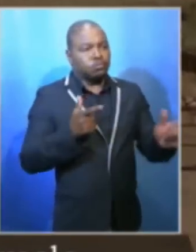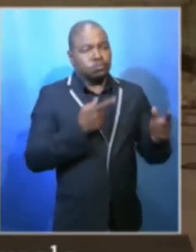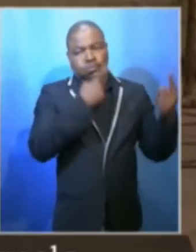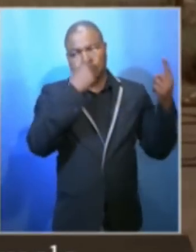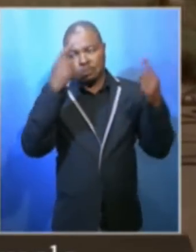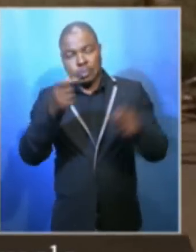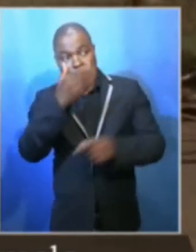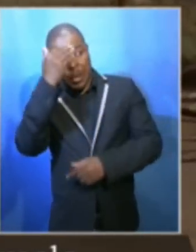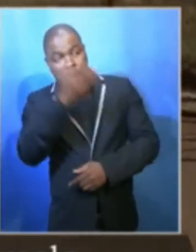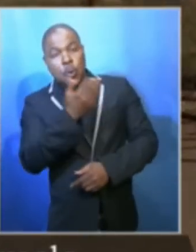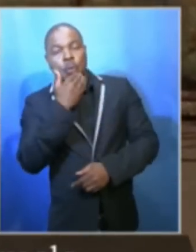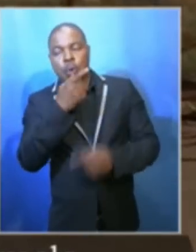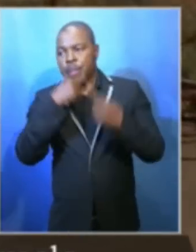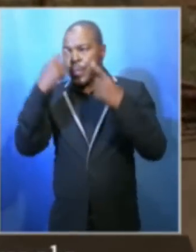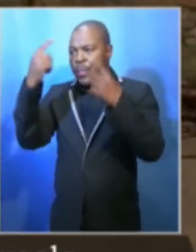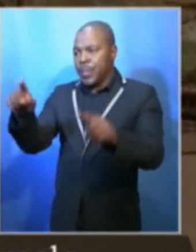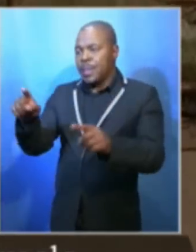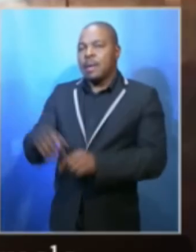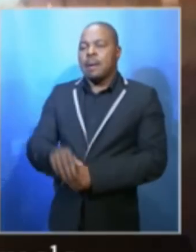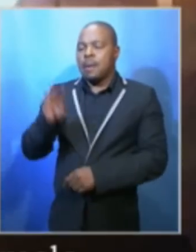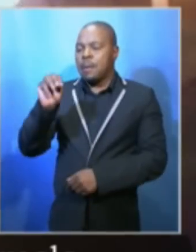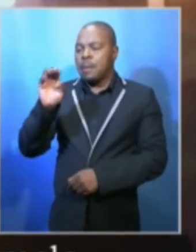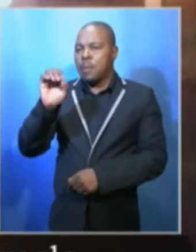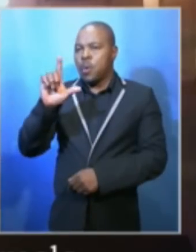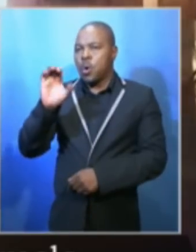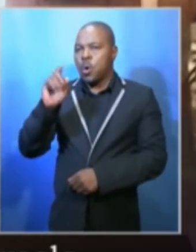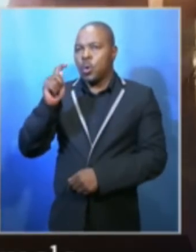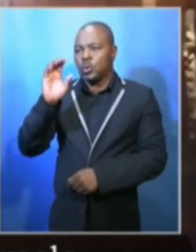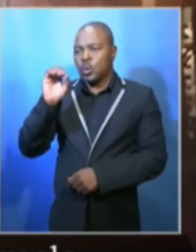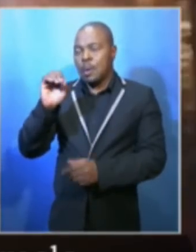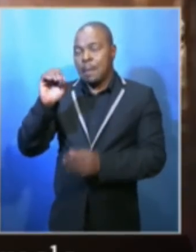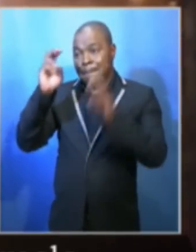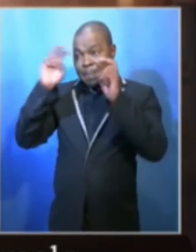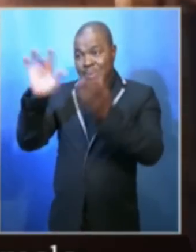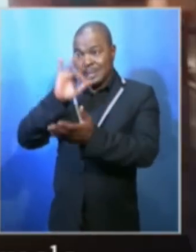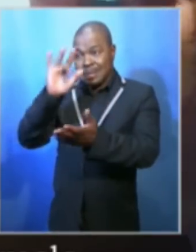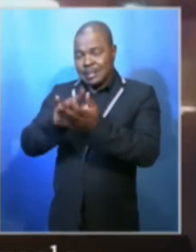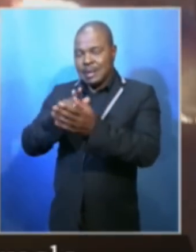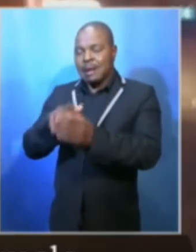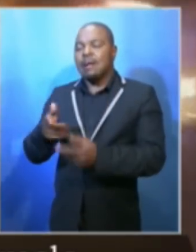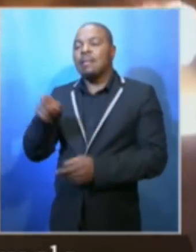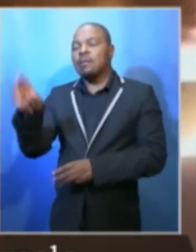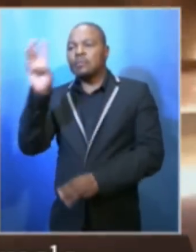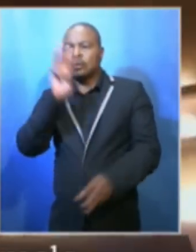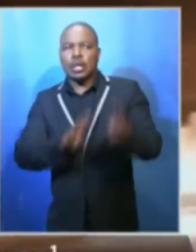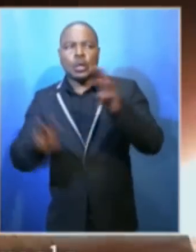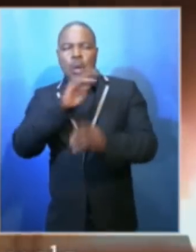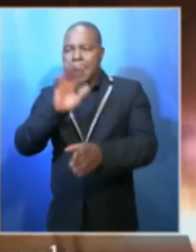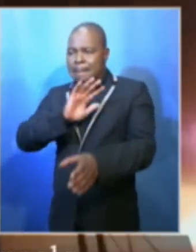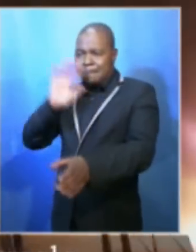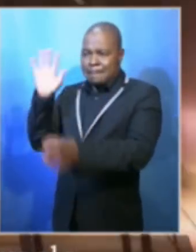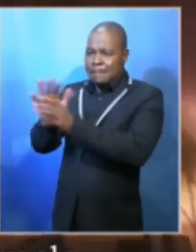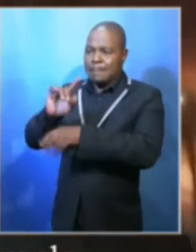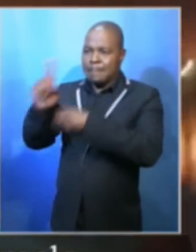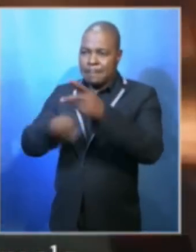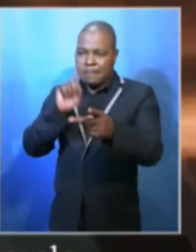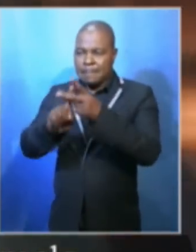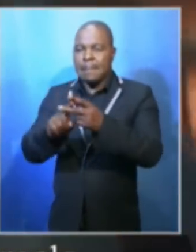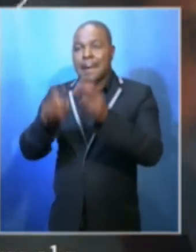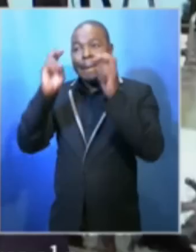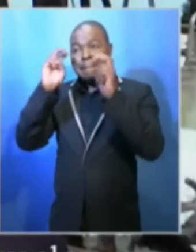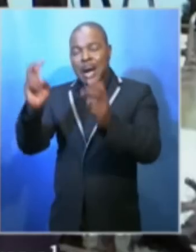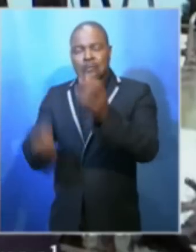ne ba gorogela depo ya moloto maabane bosigo mme ba tlhasela batlhokomedi ba tshireletso pele ba tsenya dibese molelo.